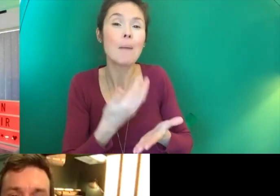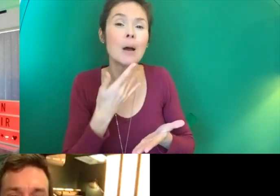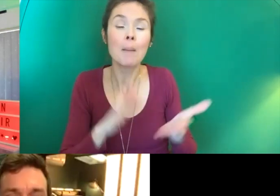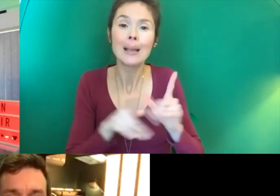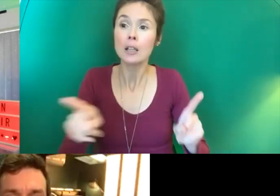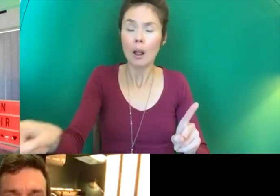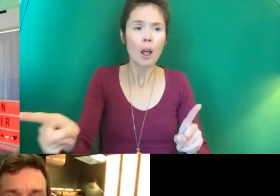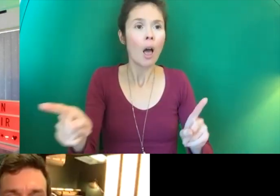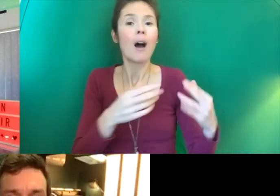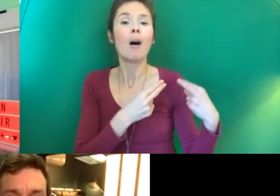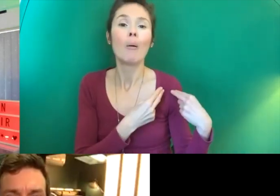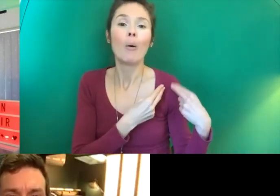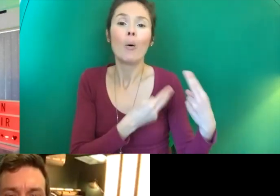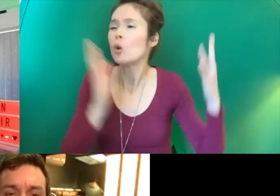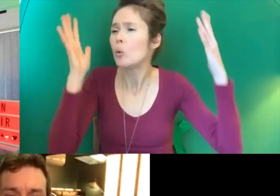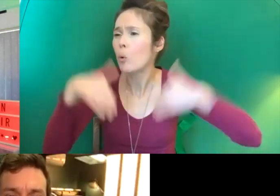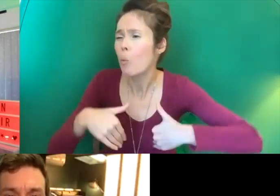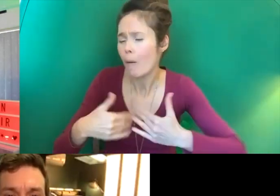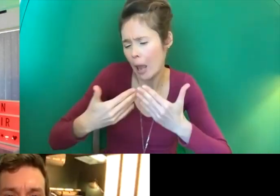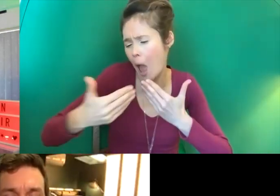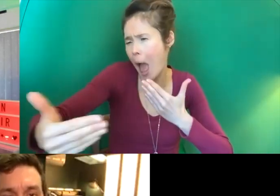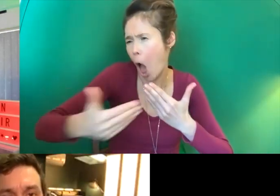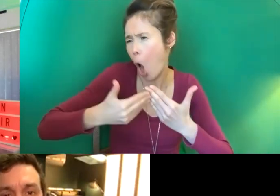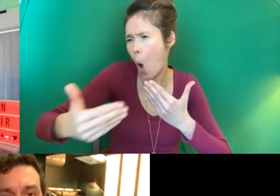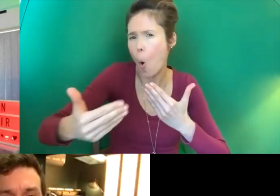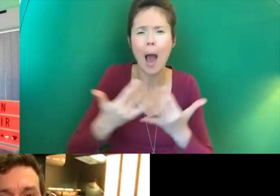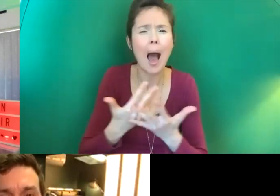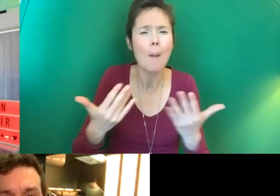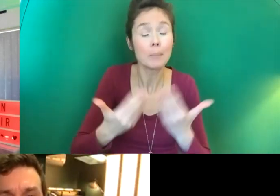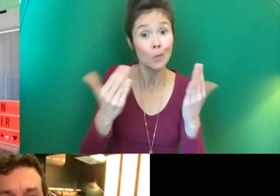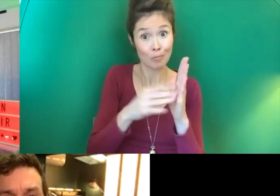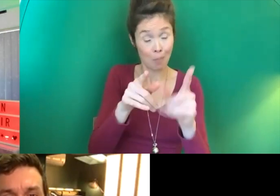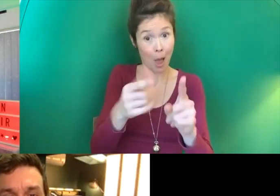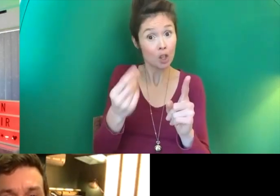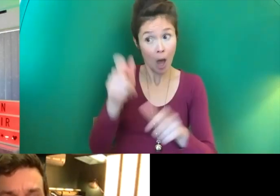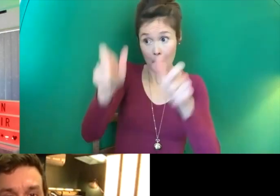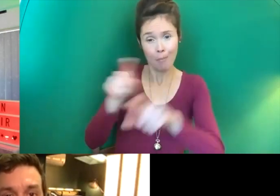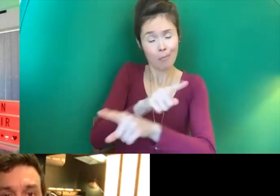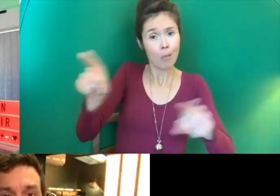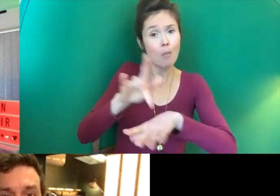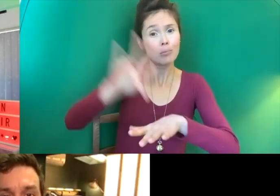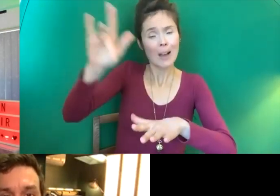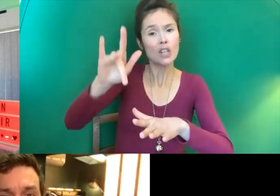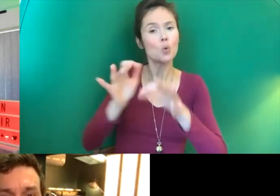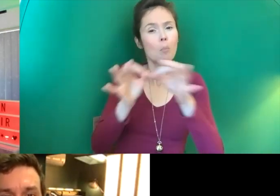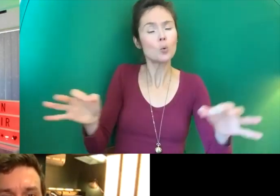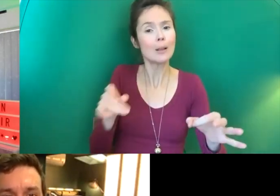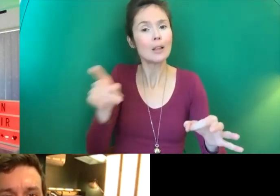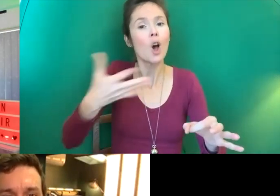Because actually for some artists, a shorter day starting much later is far more helpful